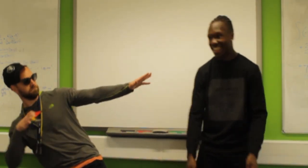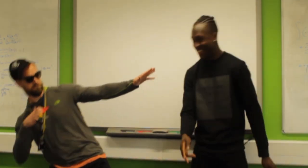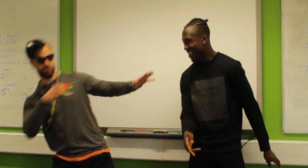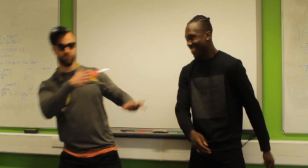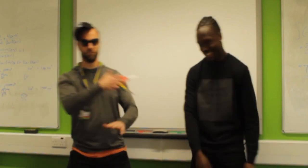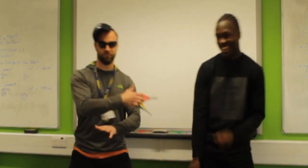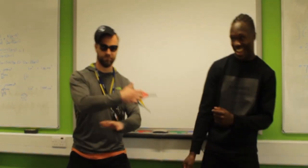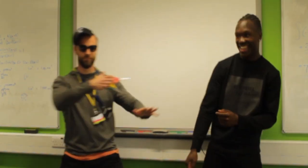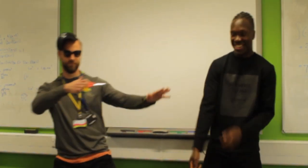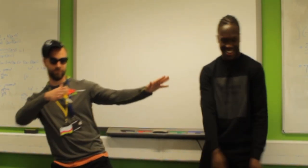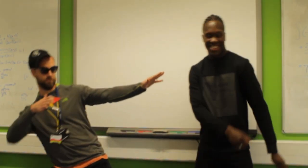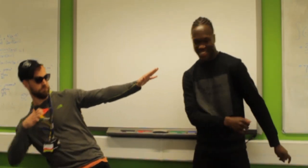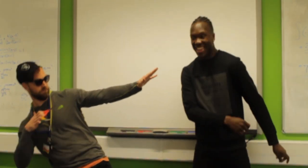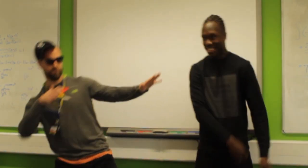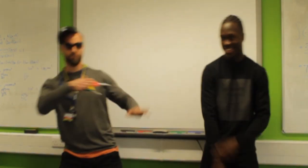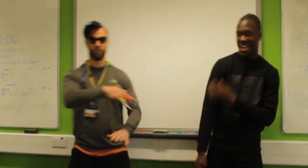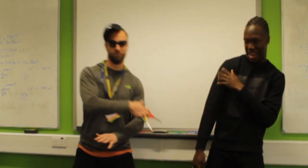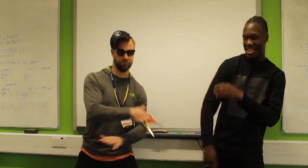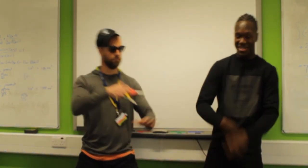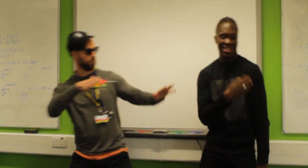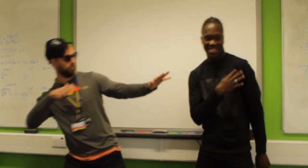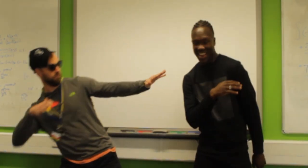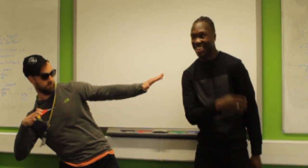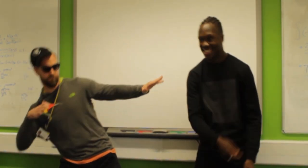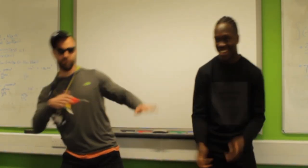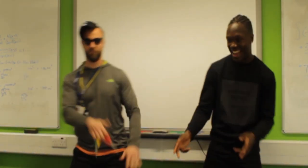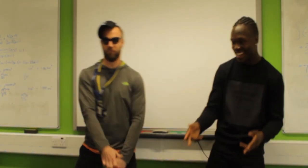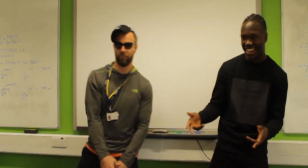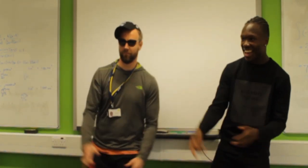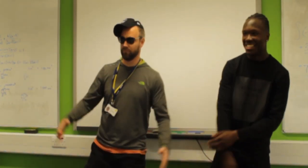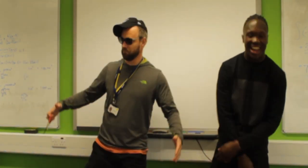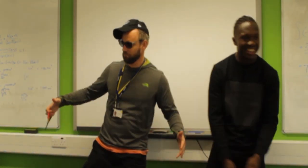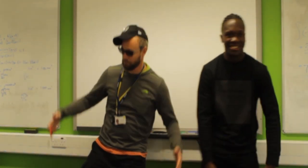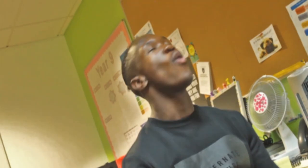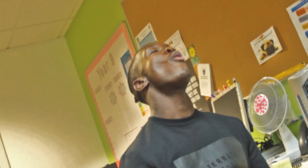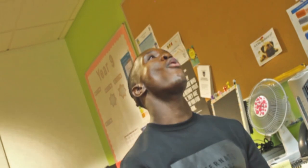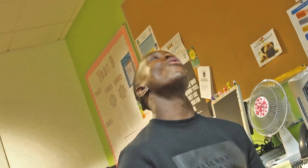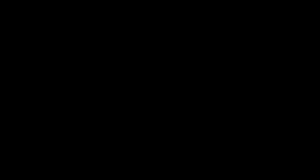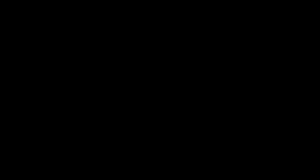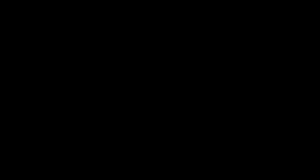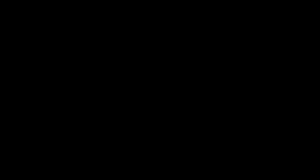Allerton Grange. Allerton Grange. Allerton Grange. Allerton, Allerton, Allerton.